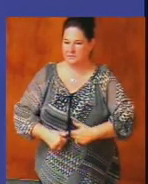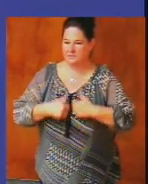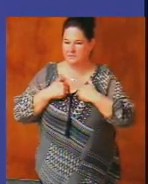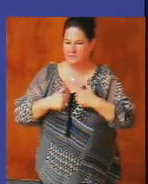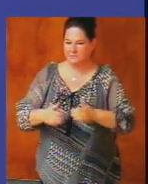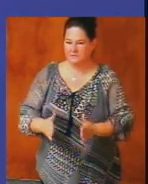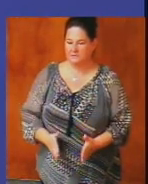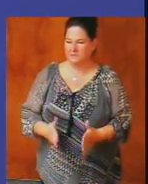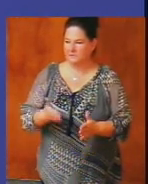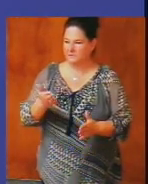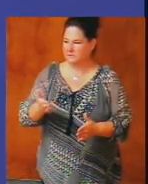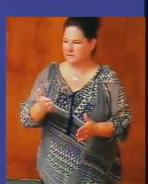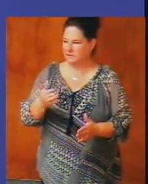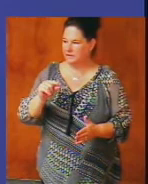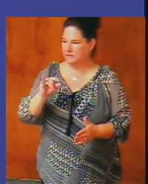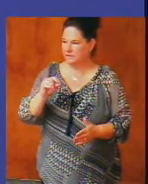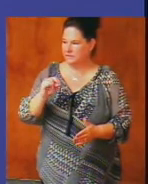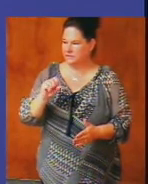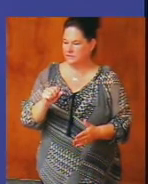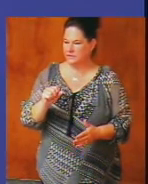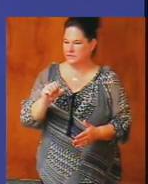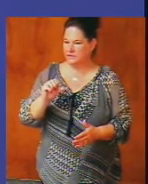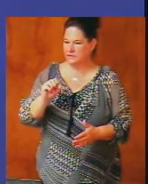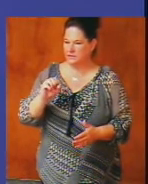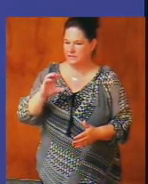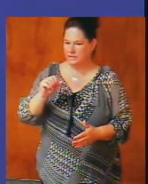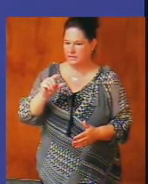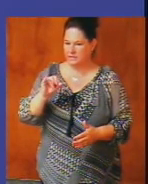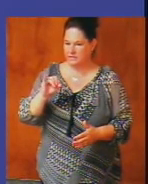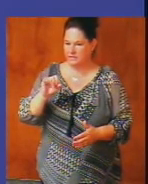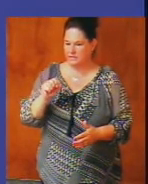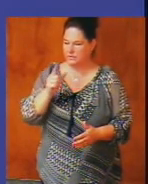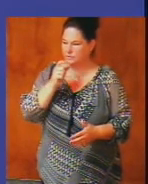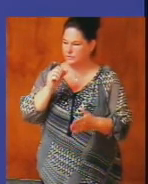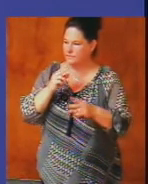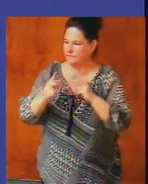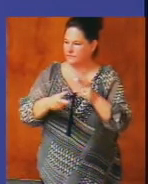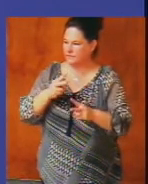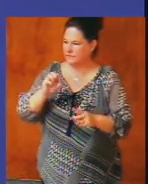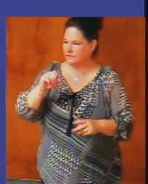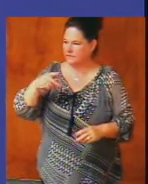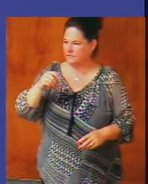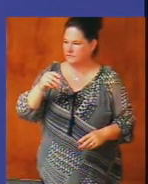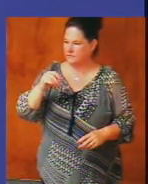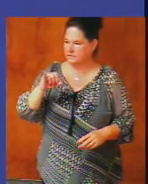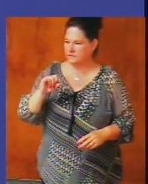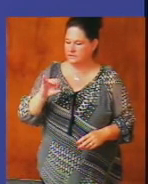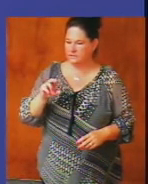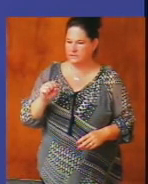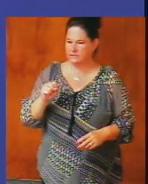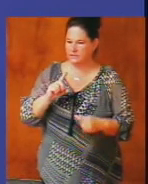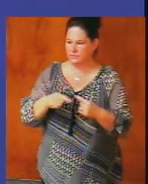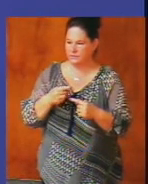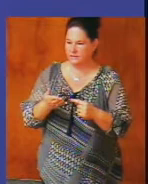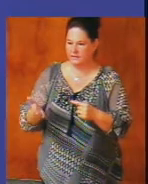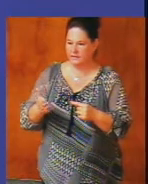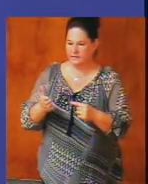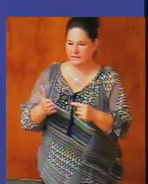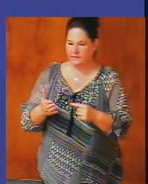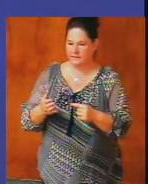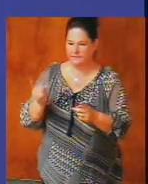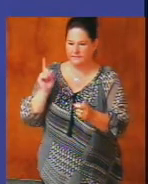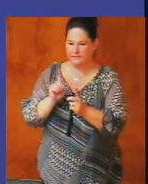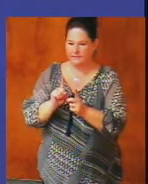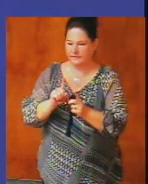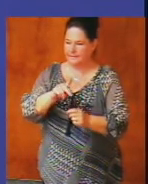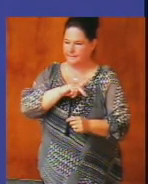and Colossae who visited Ephesus and while there came in contact with the Apostle Paul, learned